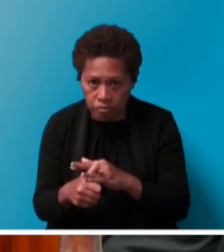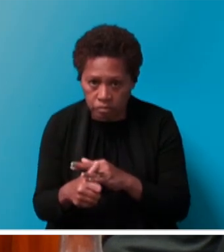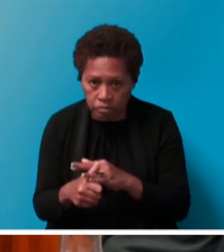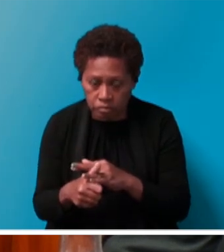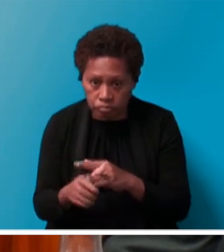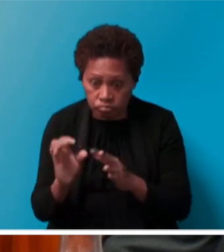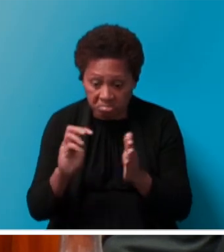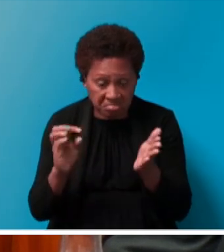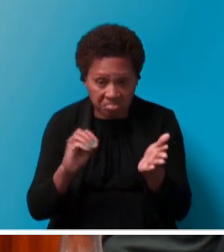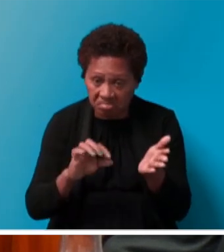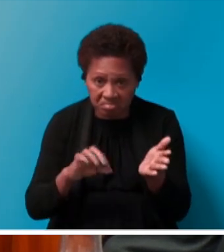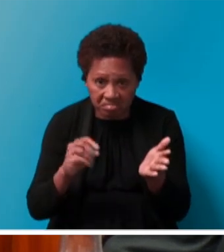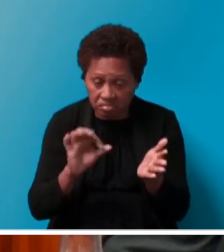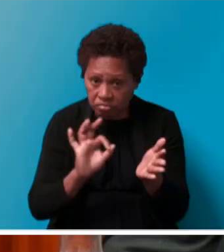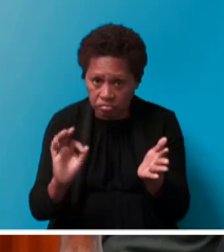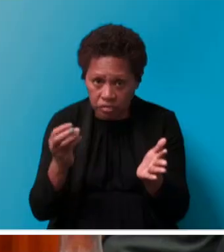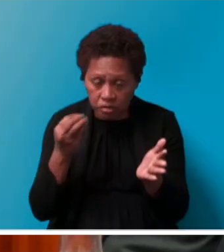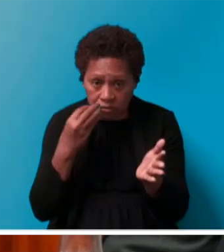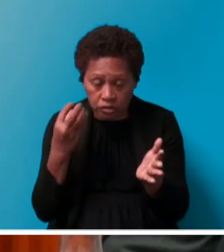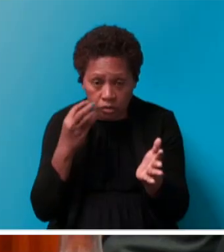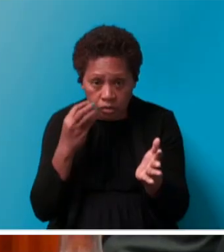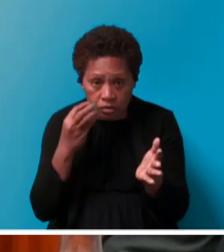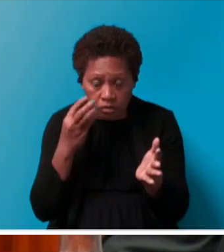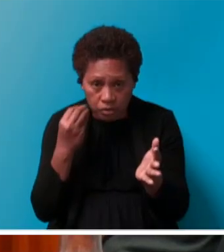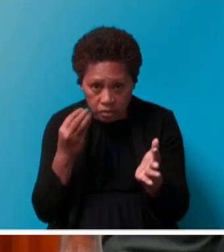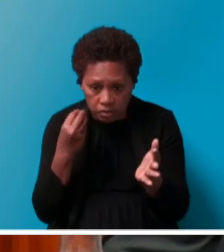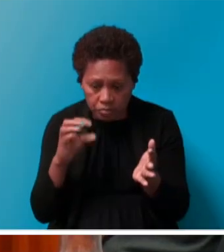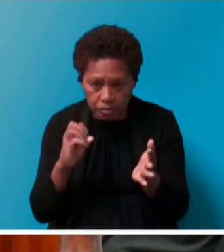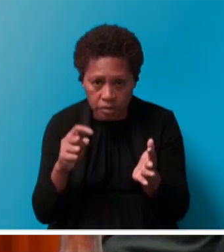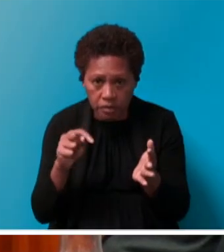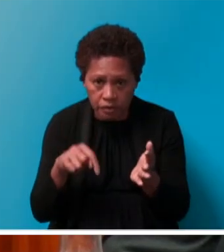Mr. Speaker, but a powerful inspiration for our own digital